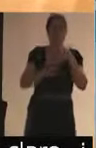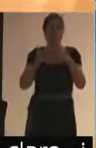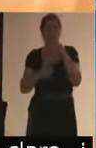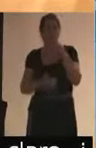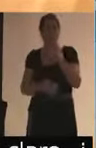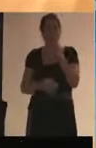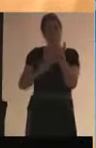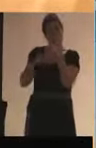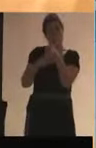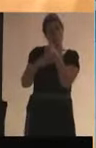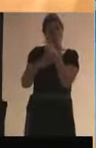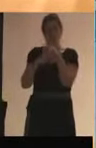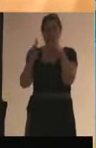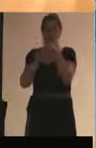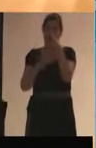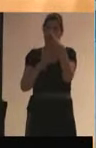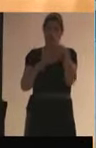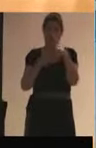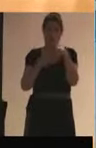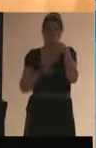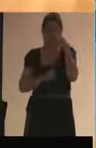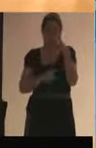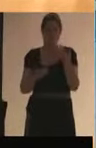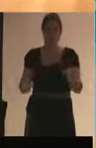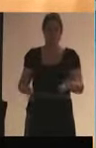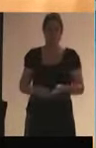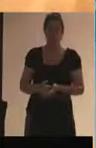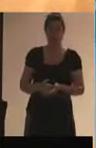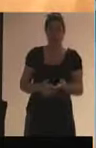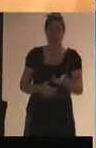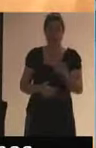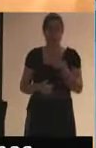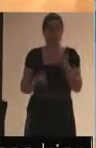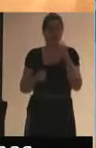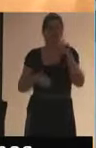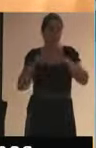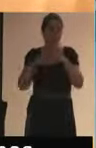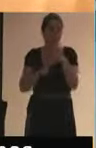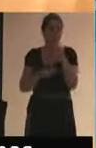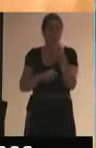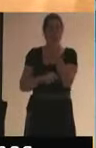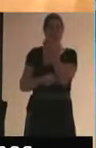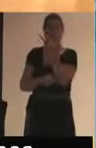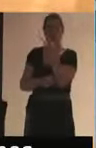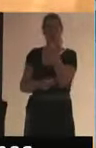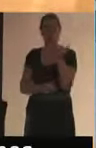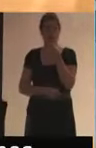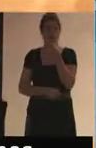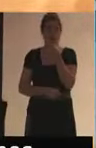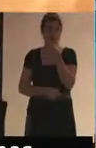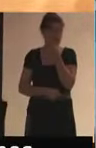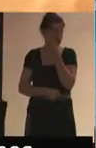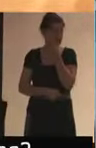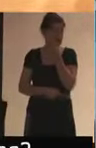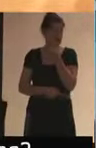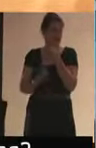the goal or not, good or bad, but how good or how bad, +1 or +2. So even if I have the number